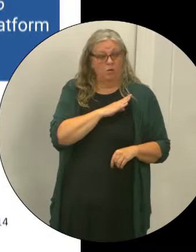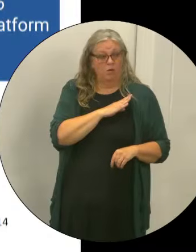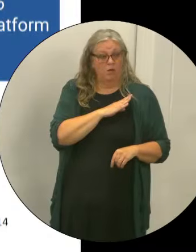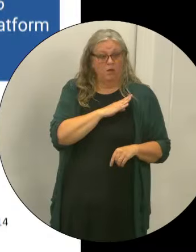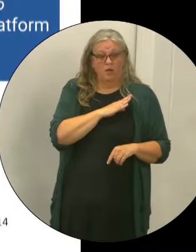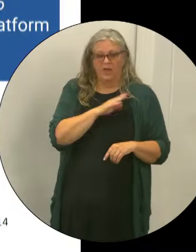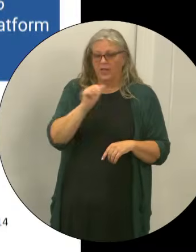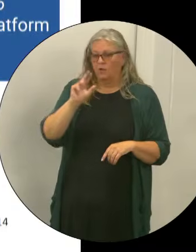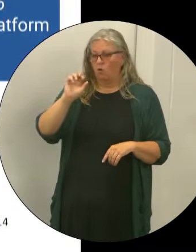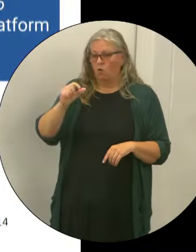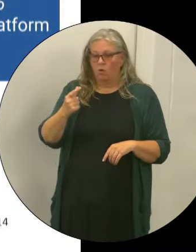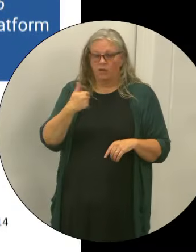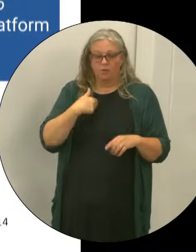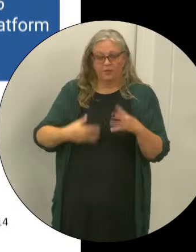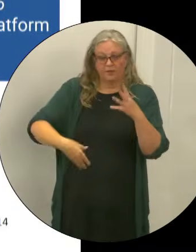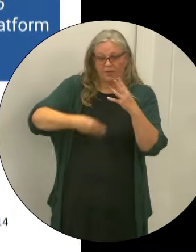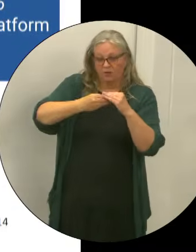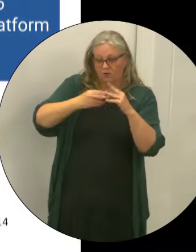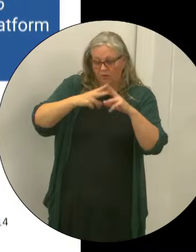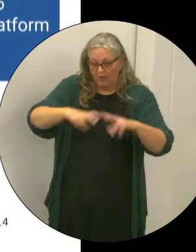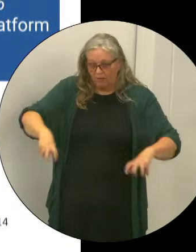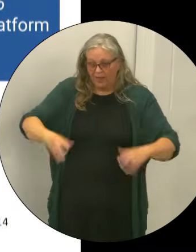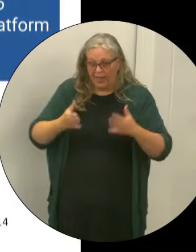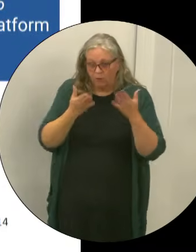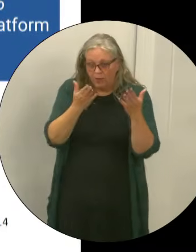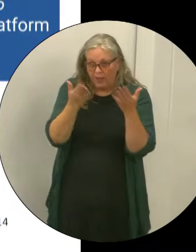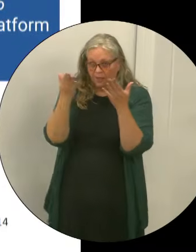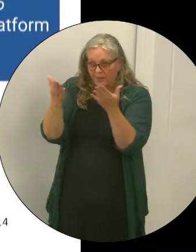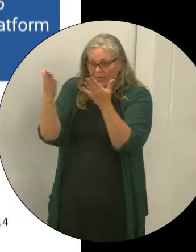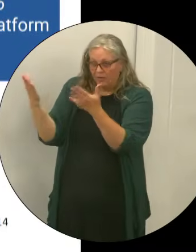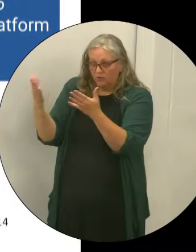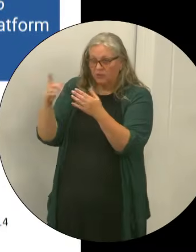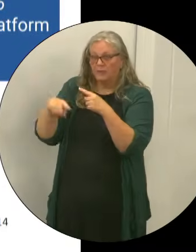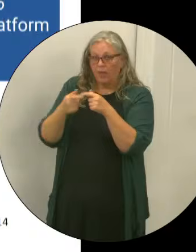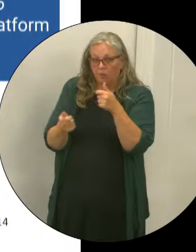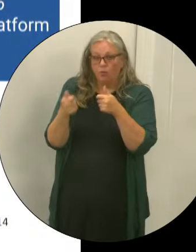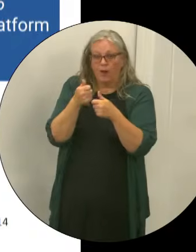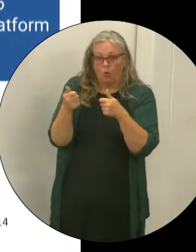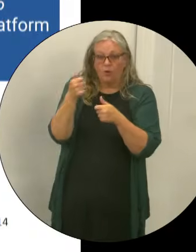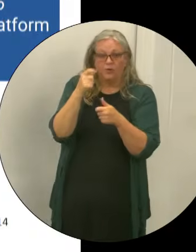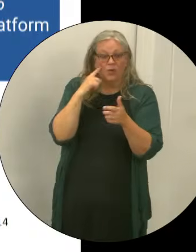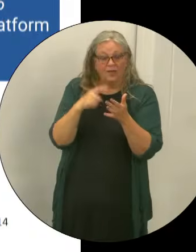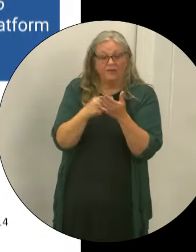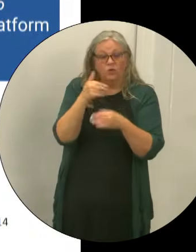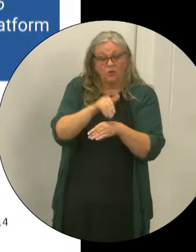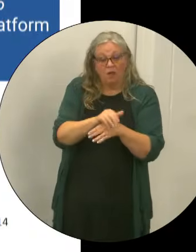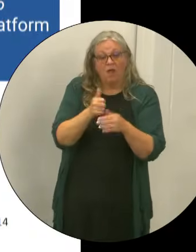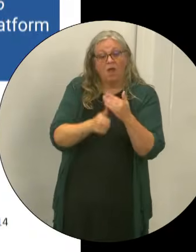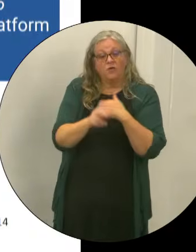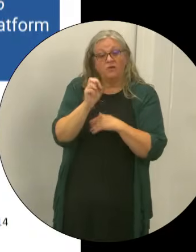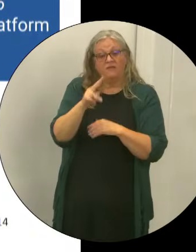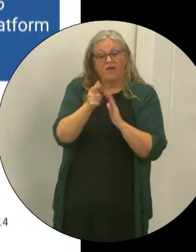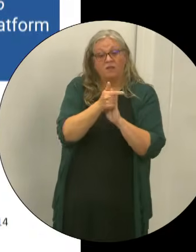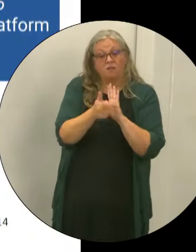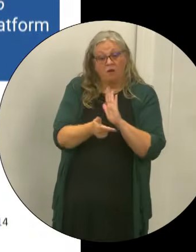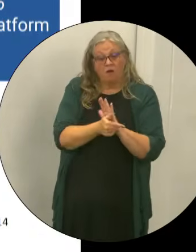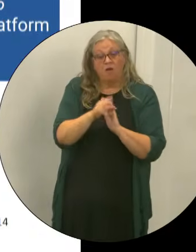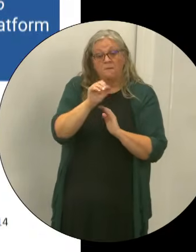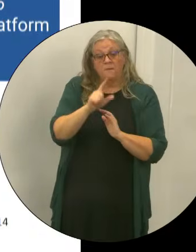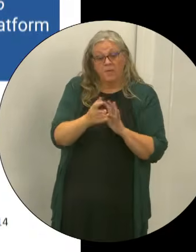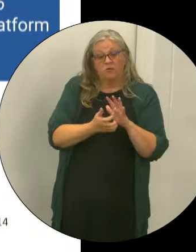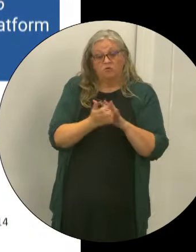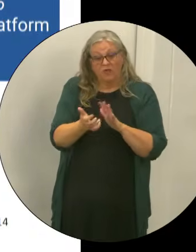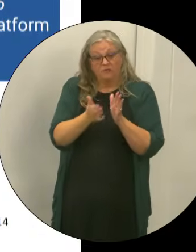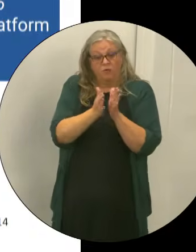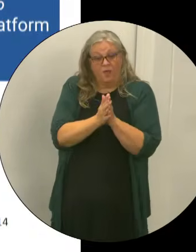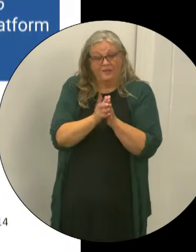sometime in August with additional analysis and recommendations regarding the priorities you identified tonight. Under Nevada law, bill draft requests must be submitted